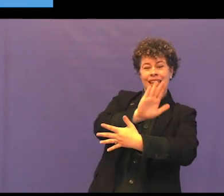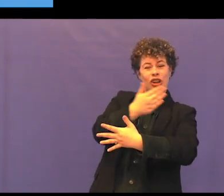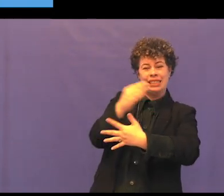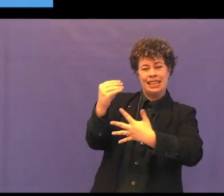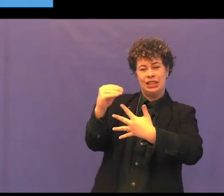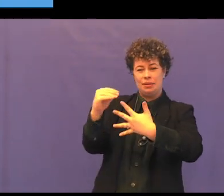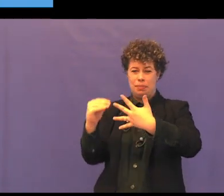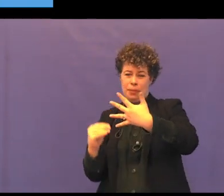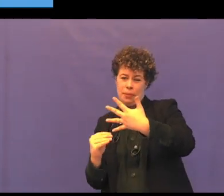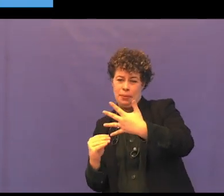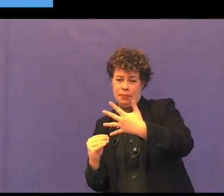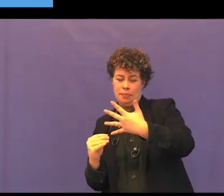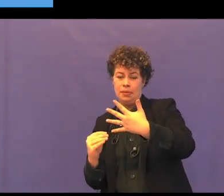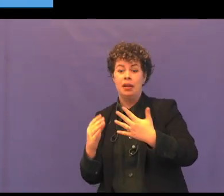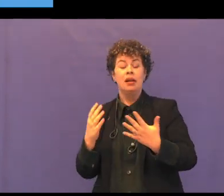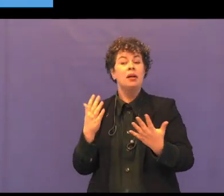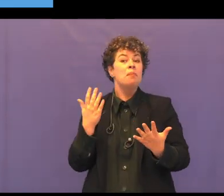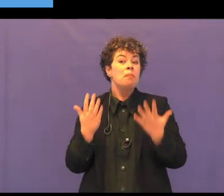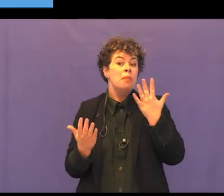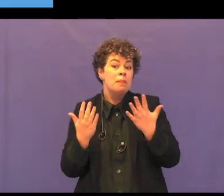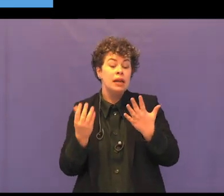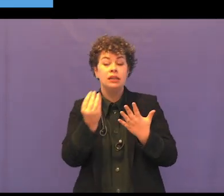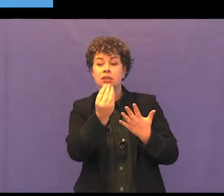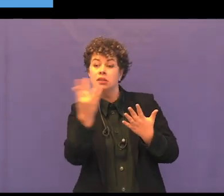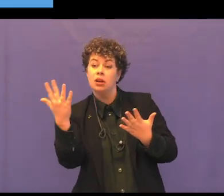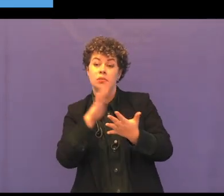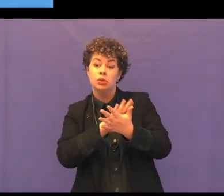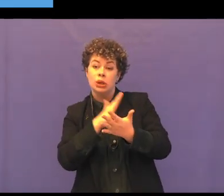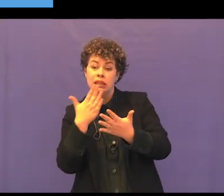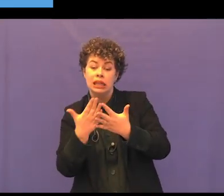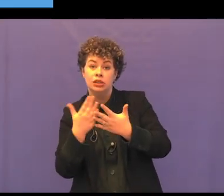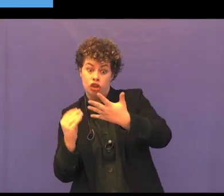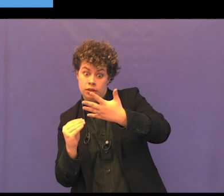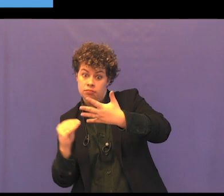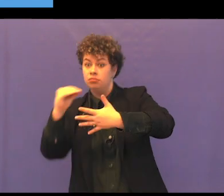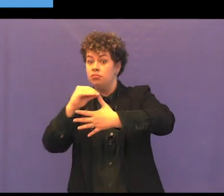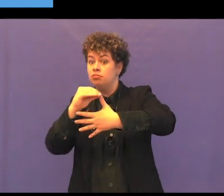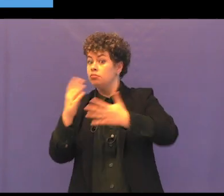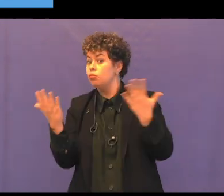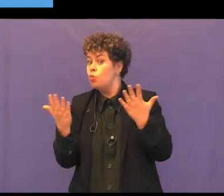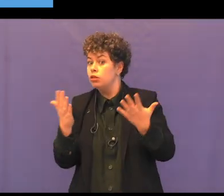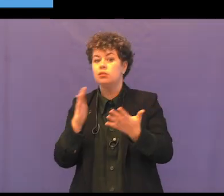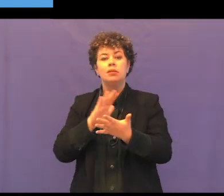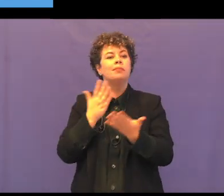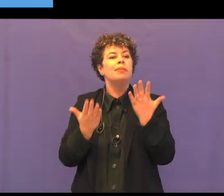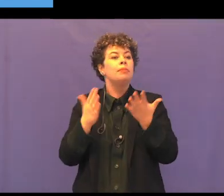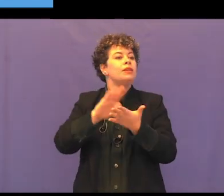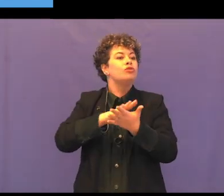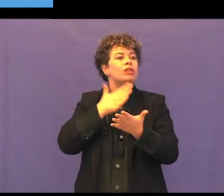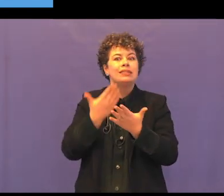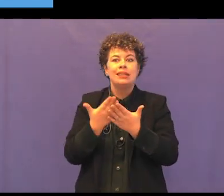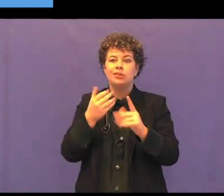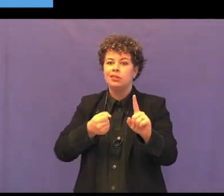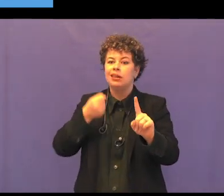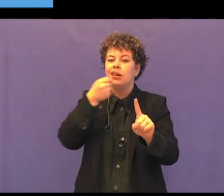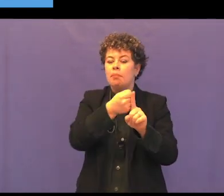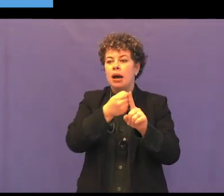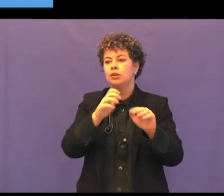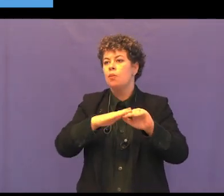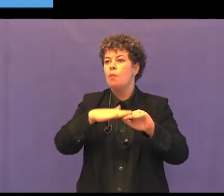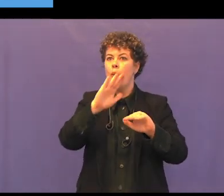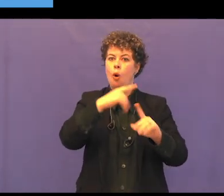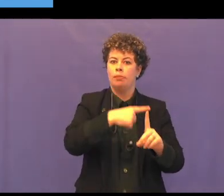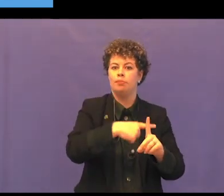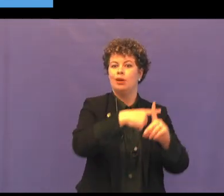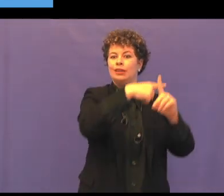whose impact is largely positive from a social and environmental point of view,